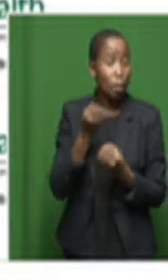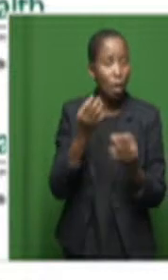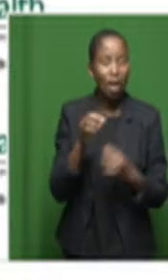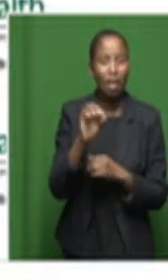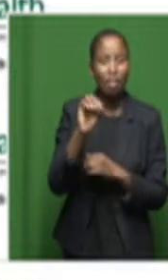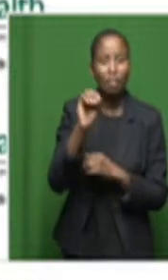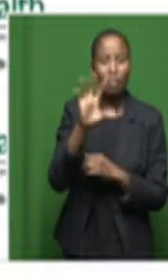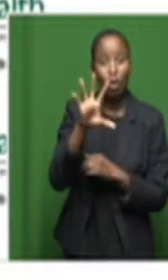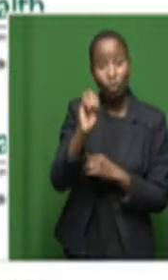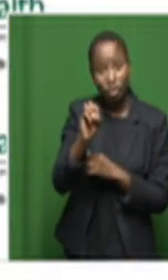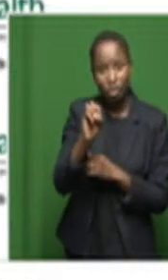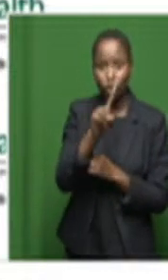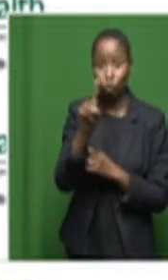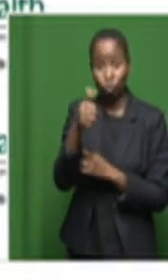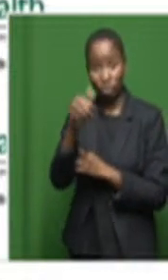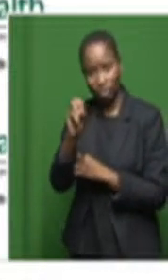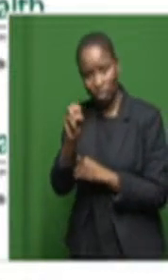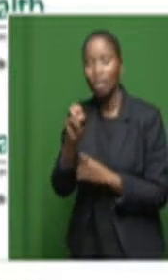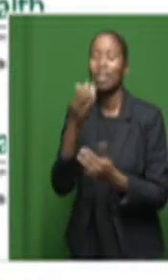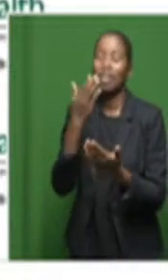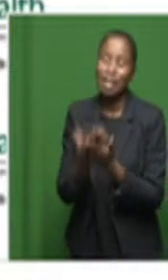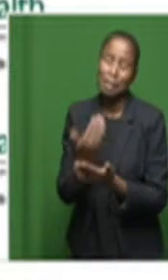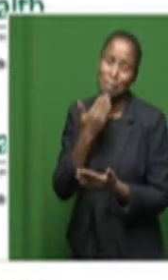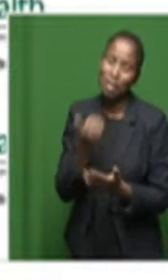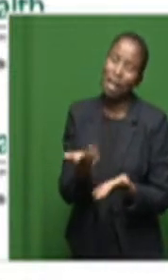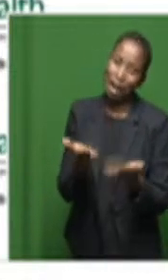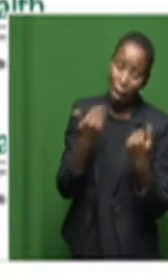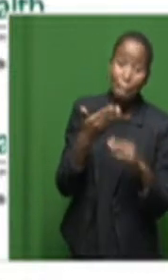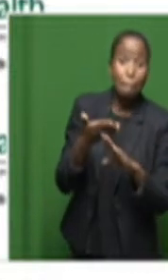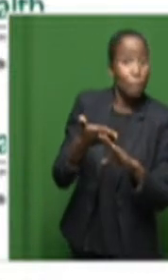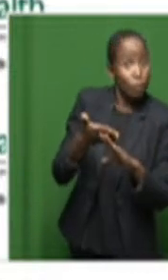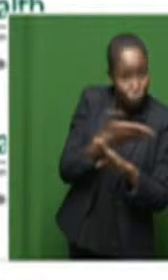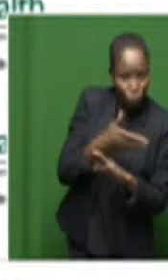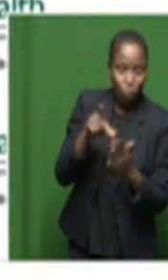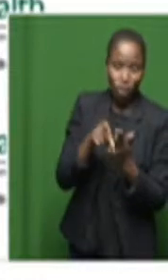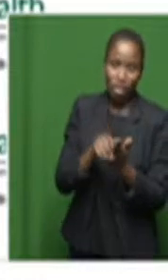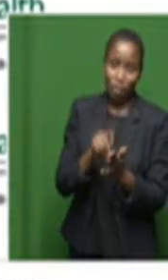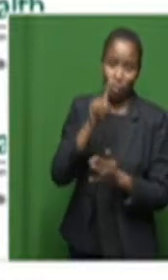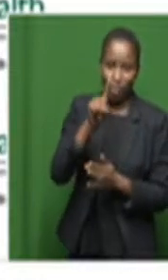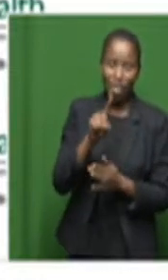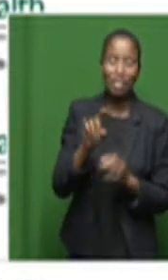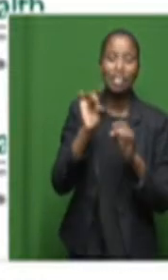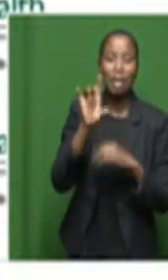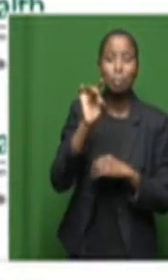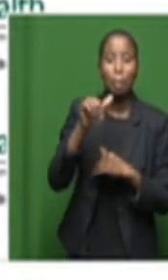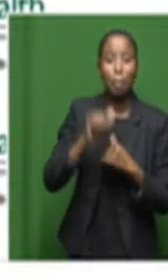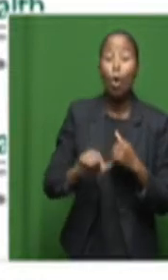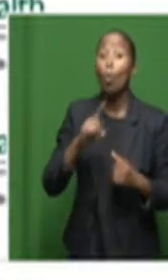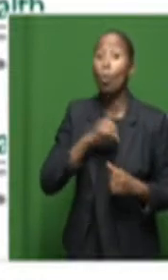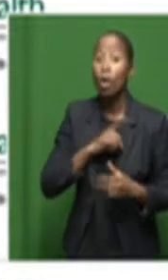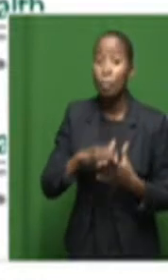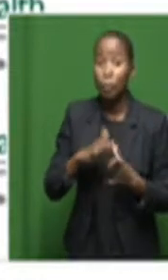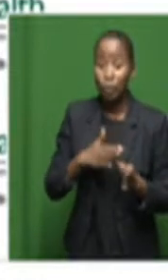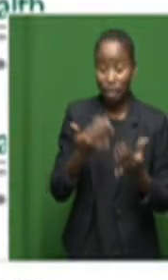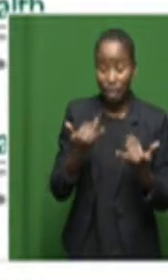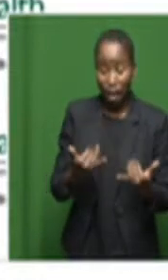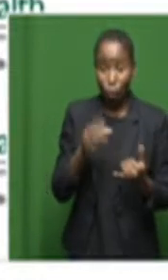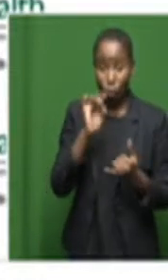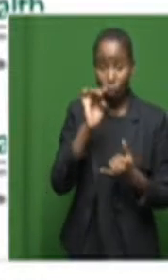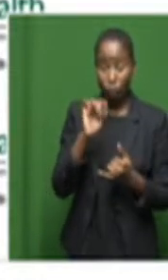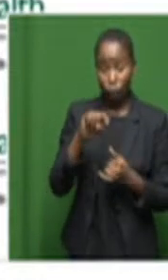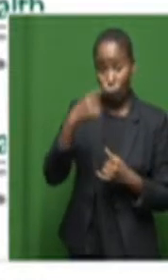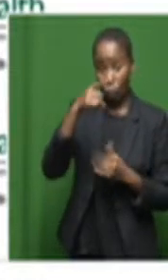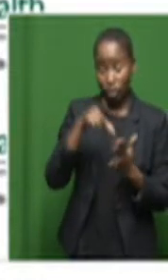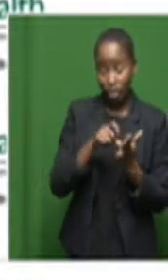over the age of 60 to come forward before the 1st of September, when we will start opening for all people above 18. We